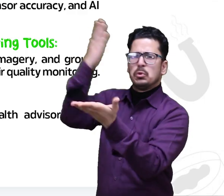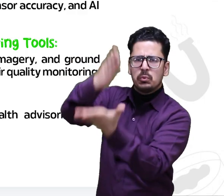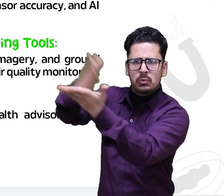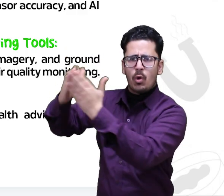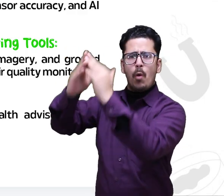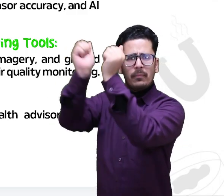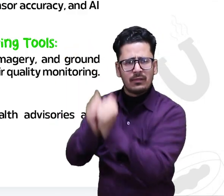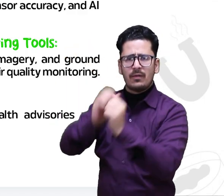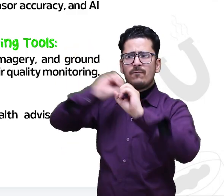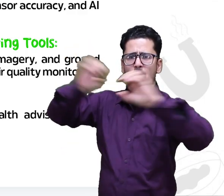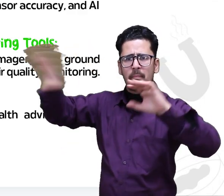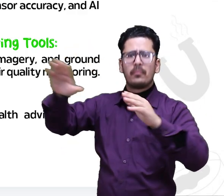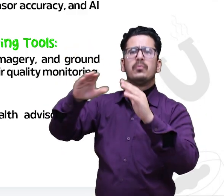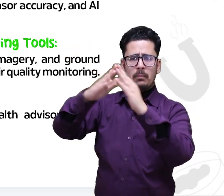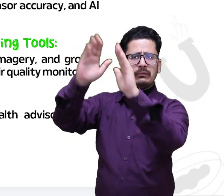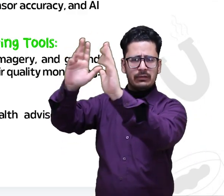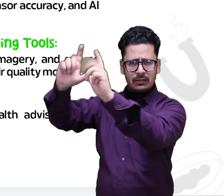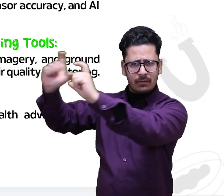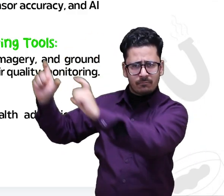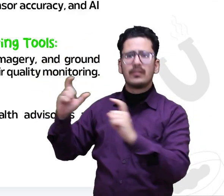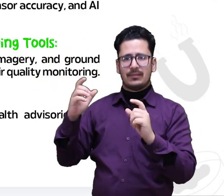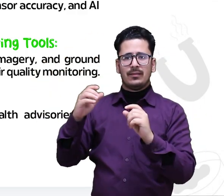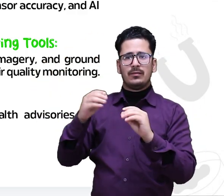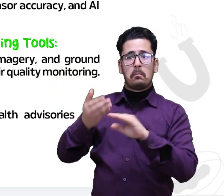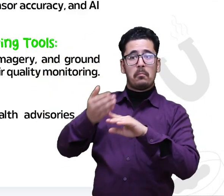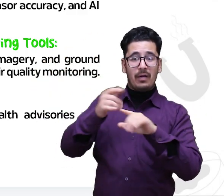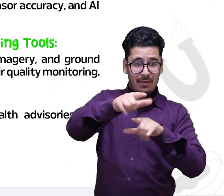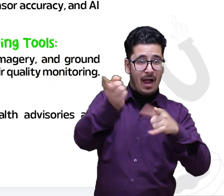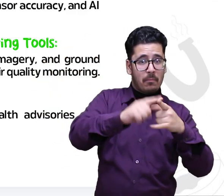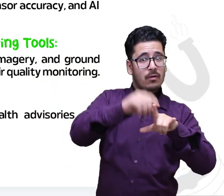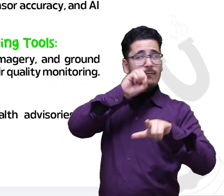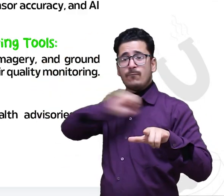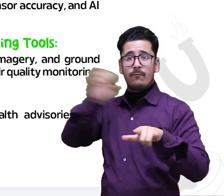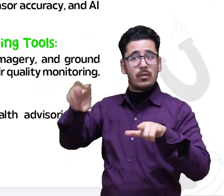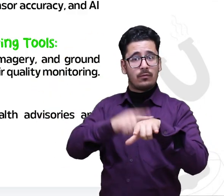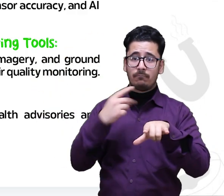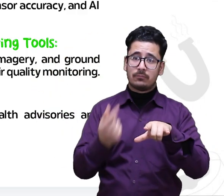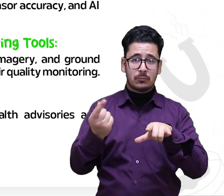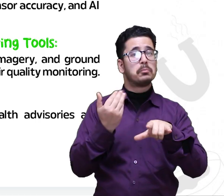and help reduce people's exposure to harmful pollutants.